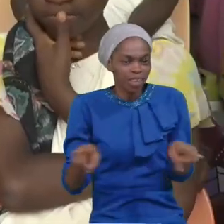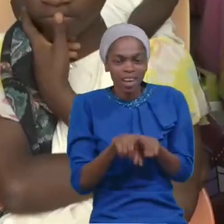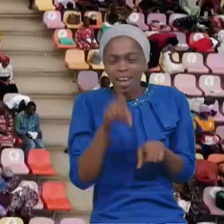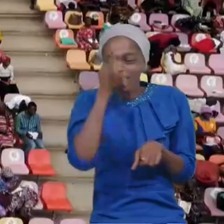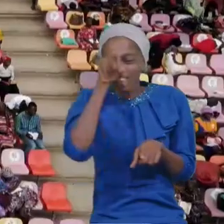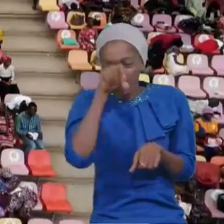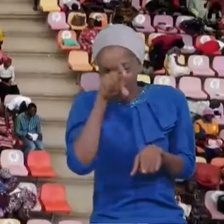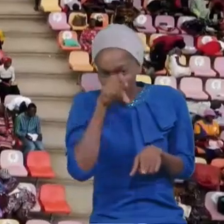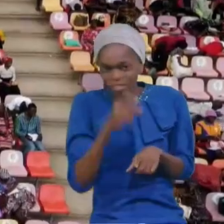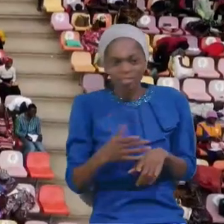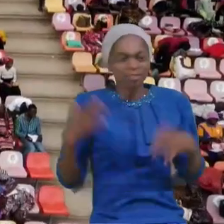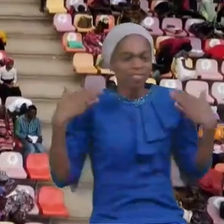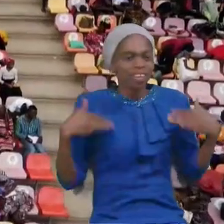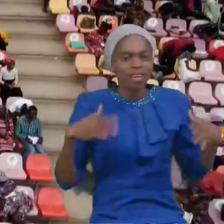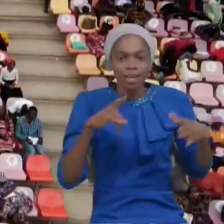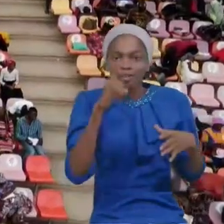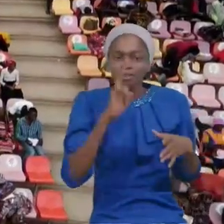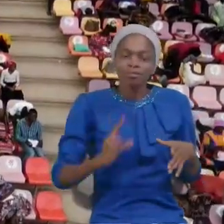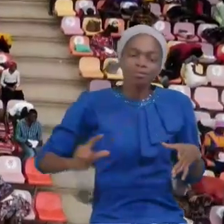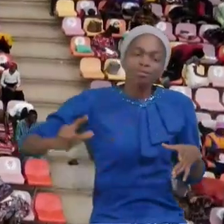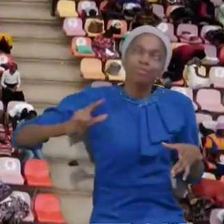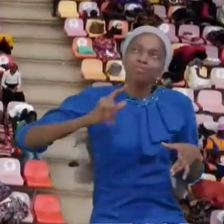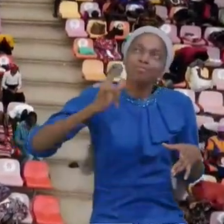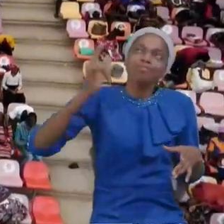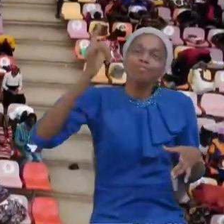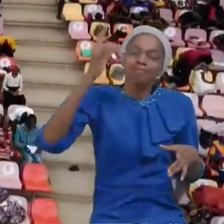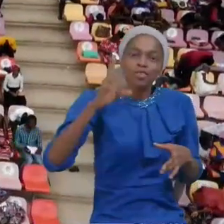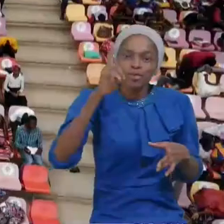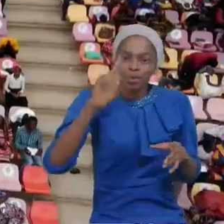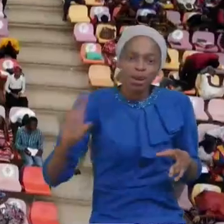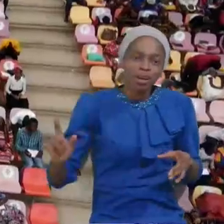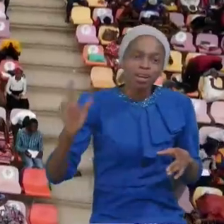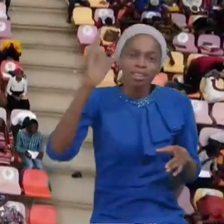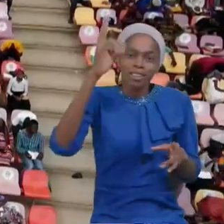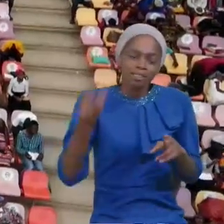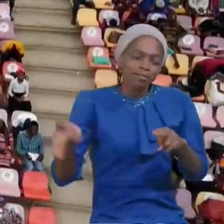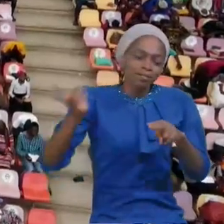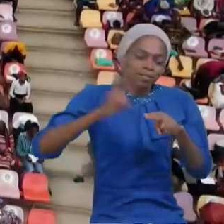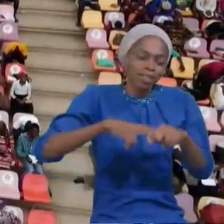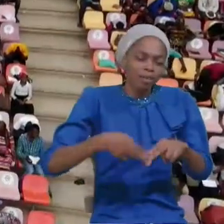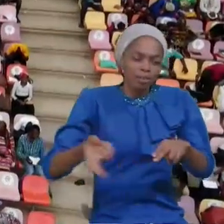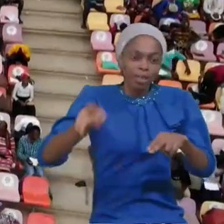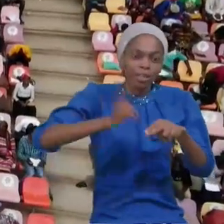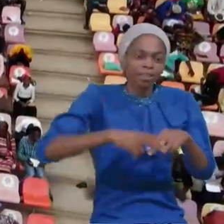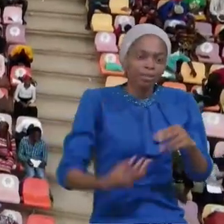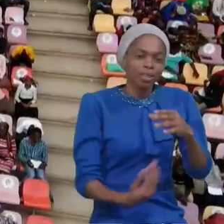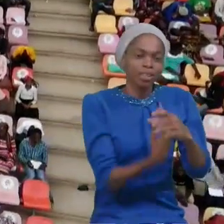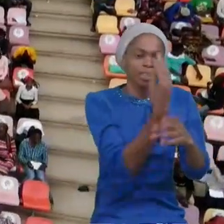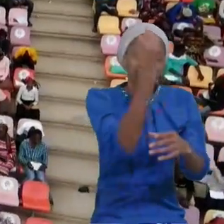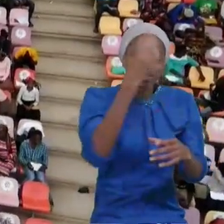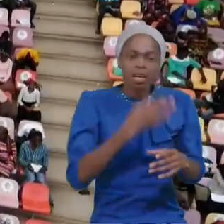Increasing. And those who do not have the grace of God, the power of